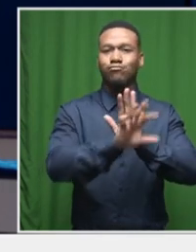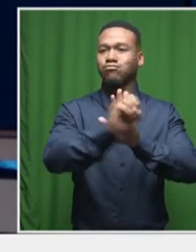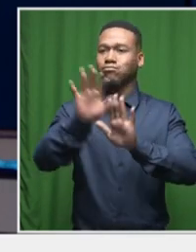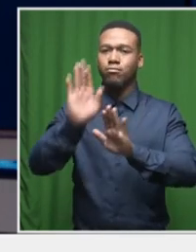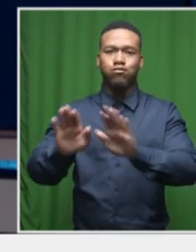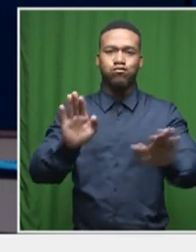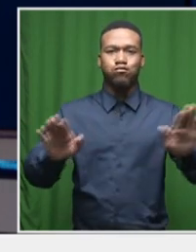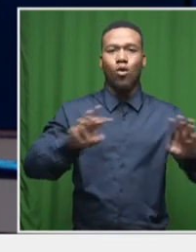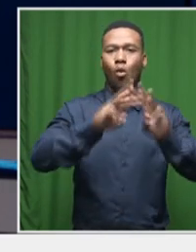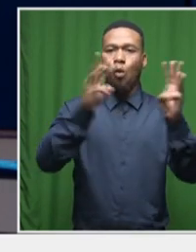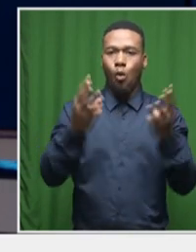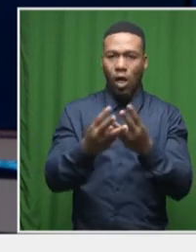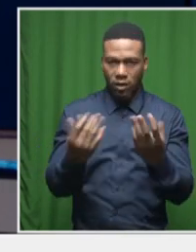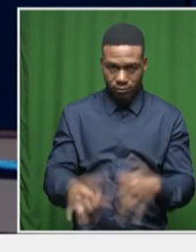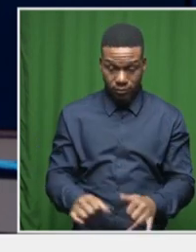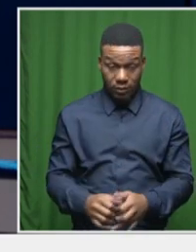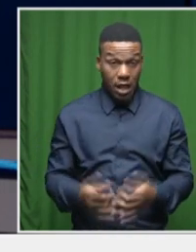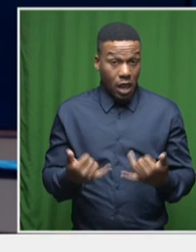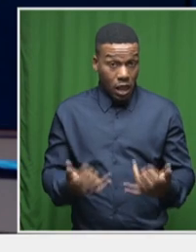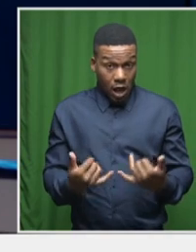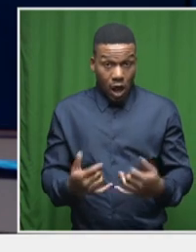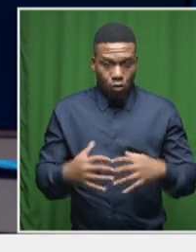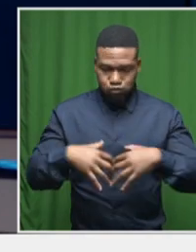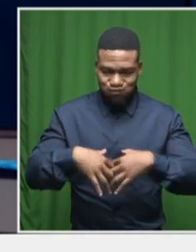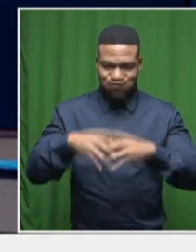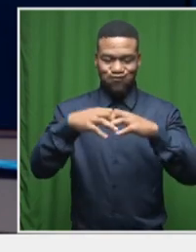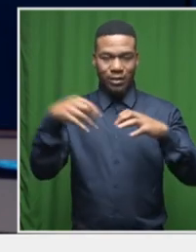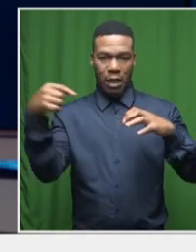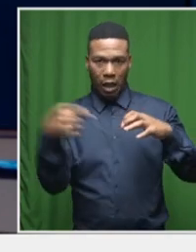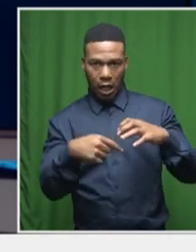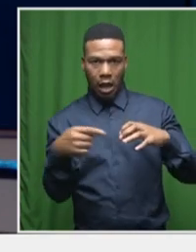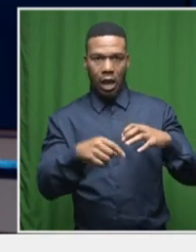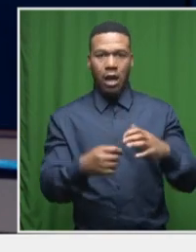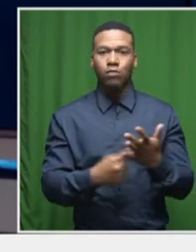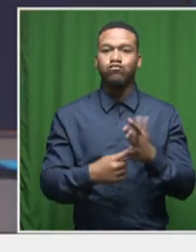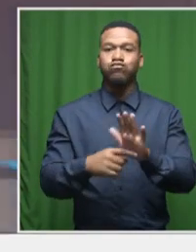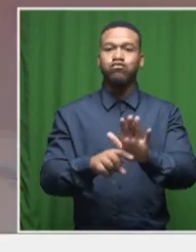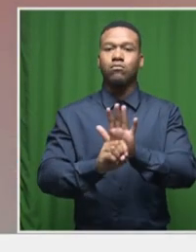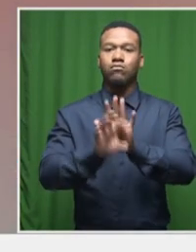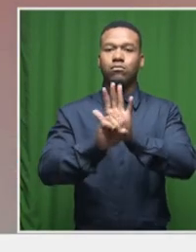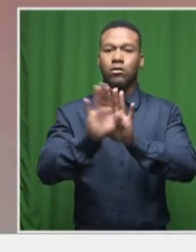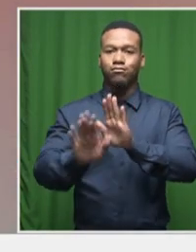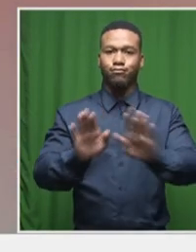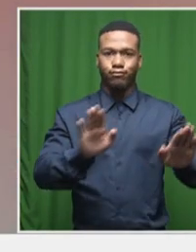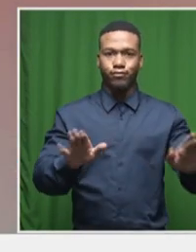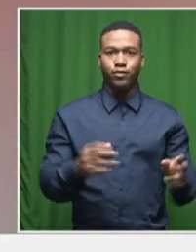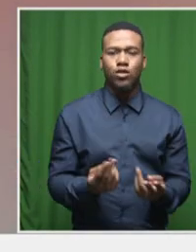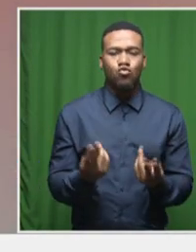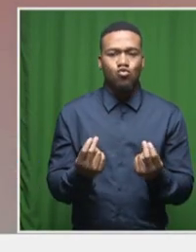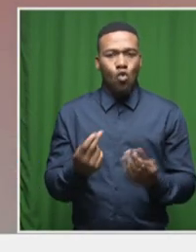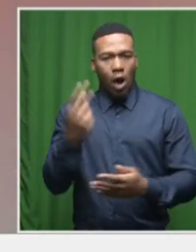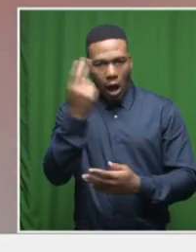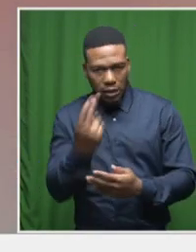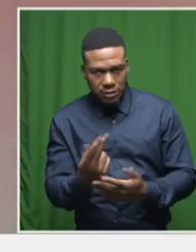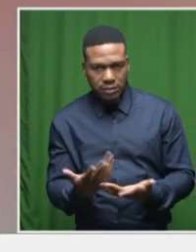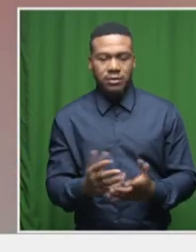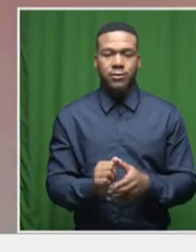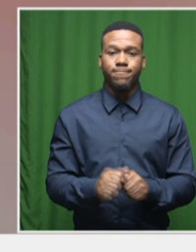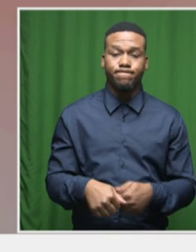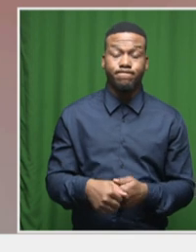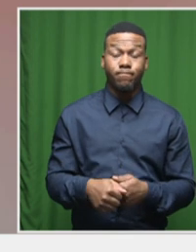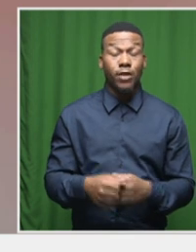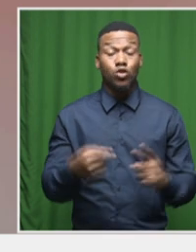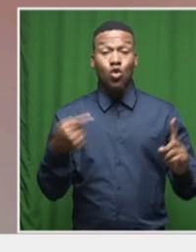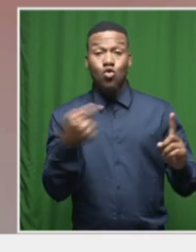put together an exhibition of its emerging artists mentored by Nhlanhla Nsusha. And to share more on this, we are joined by Pontsho